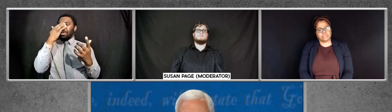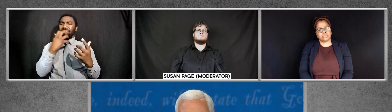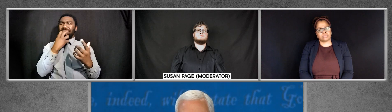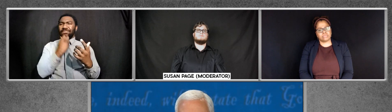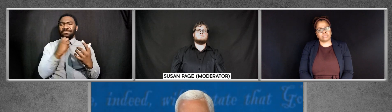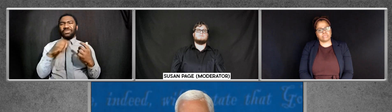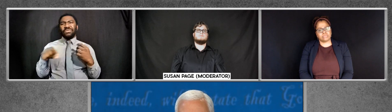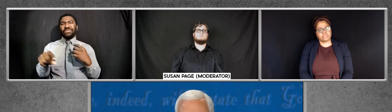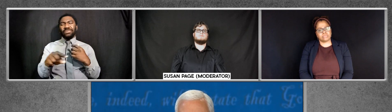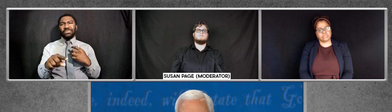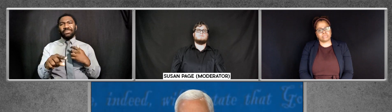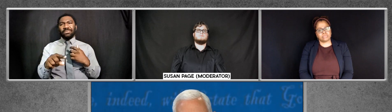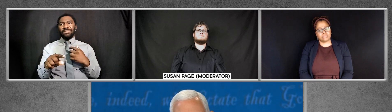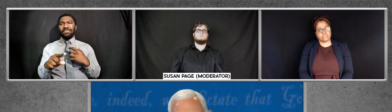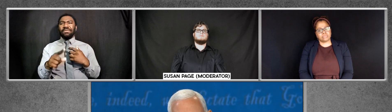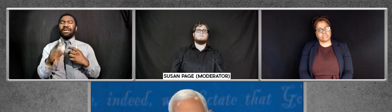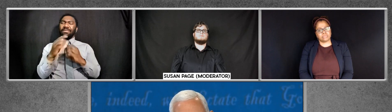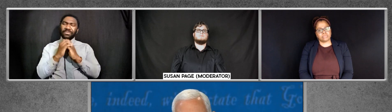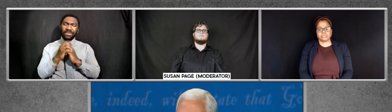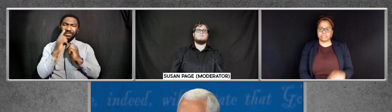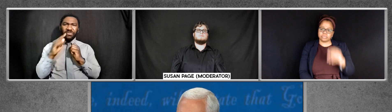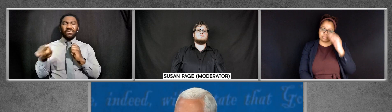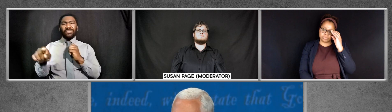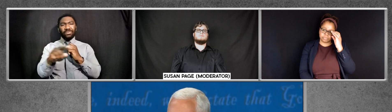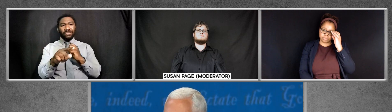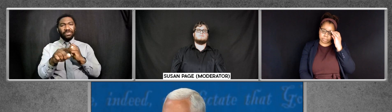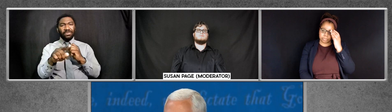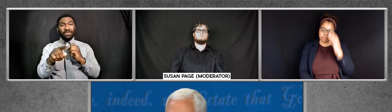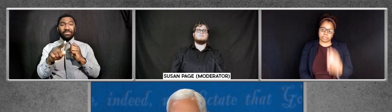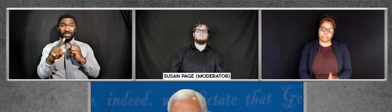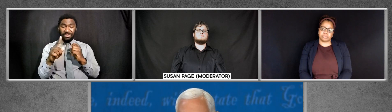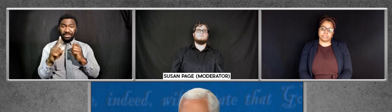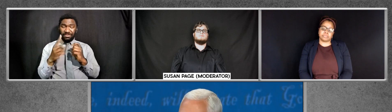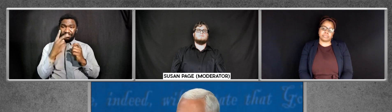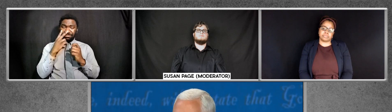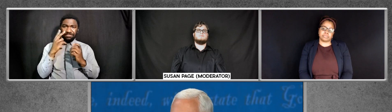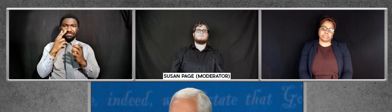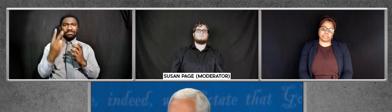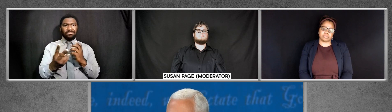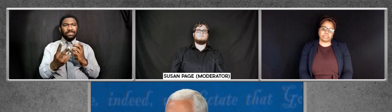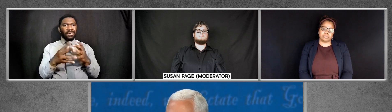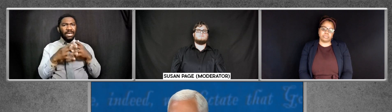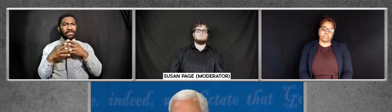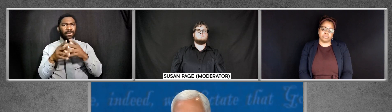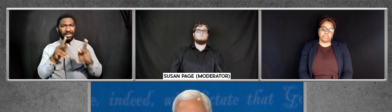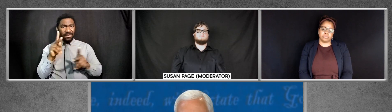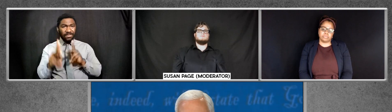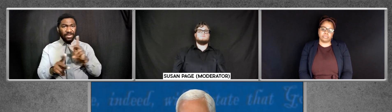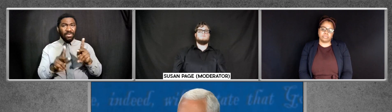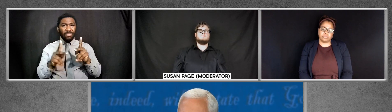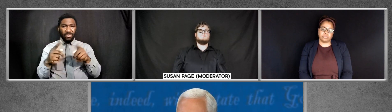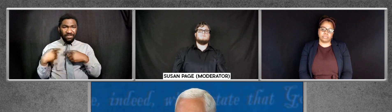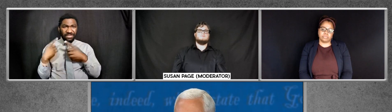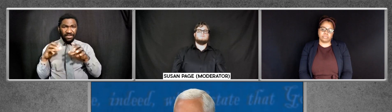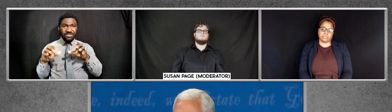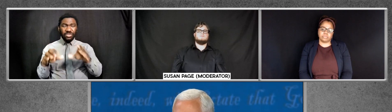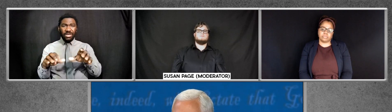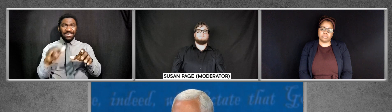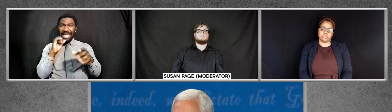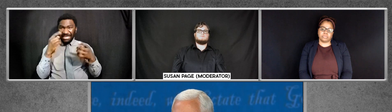prayers. But when you say what the American people have done over these last 8 months hasn't worked, that's a